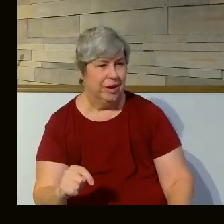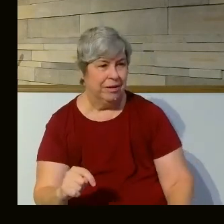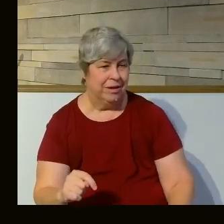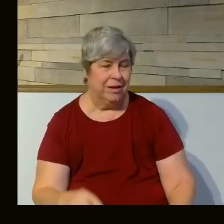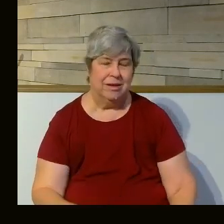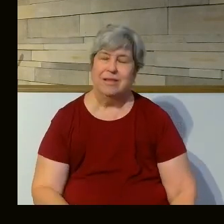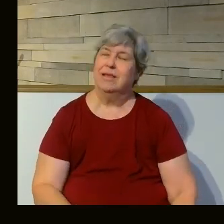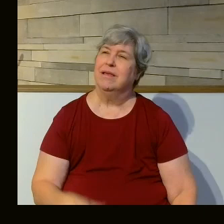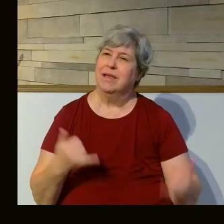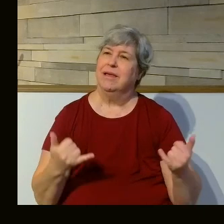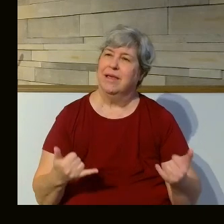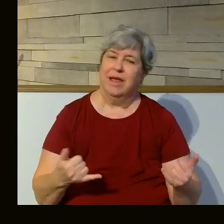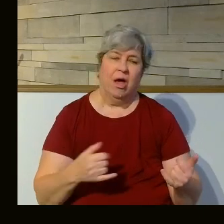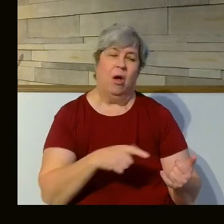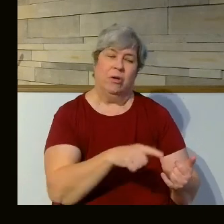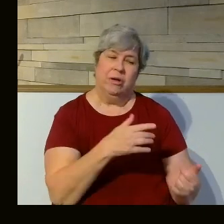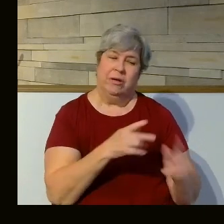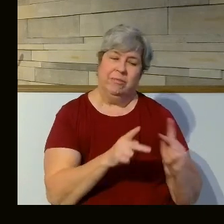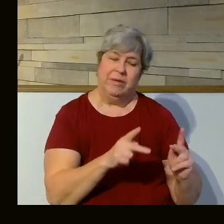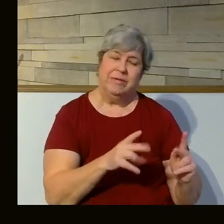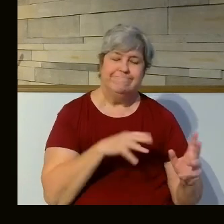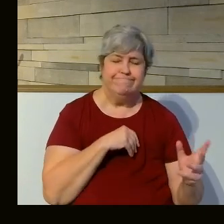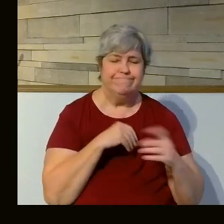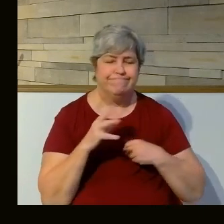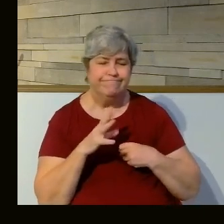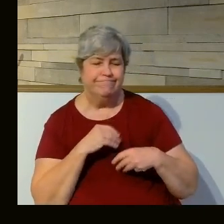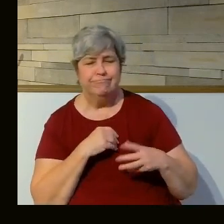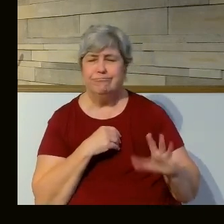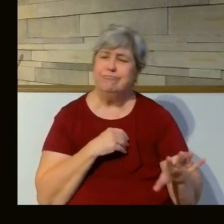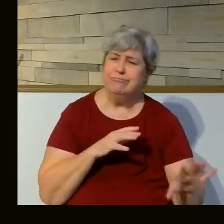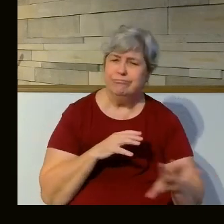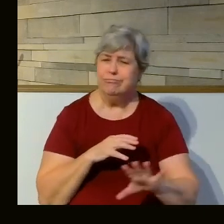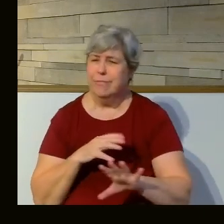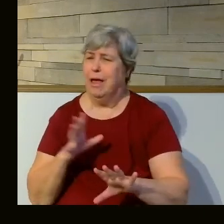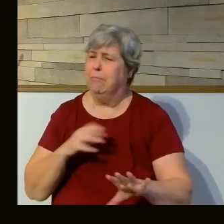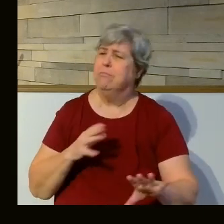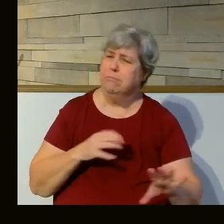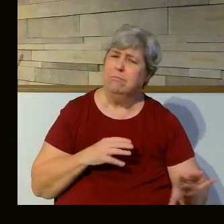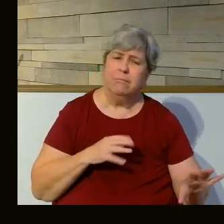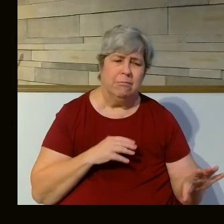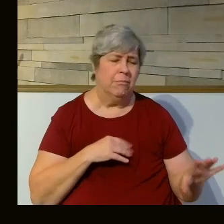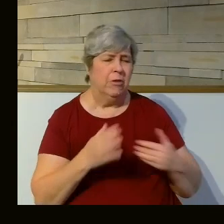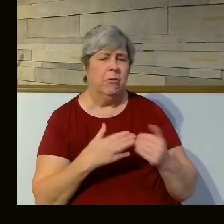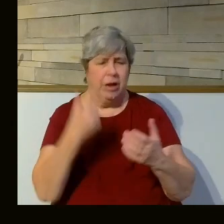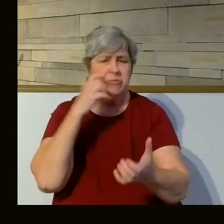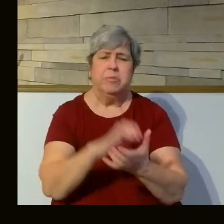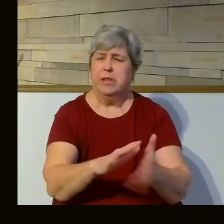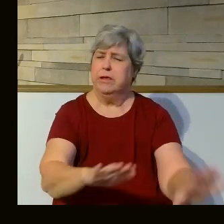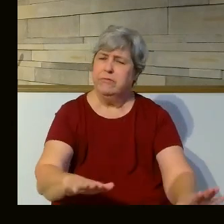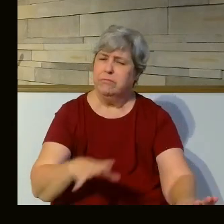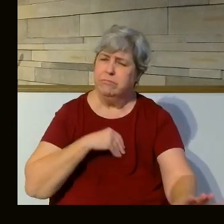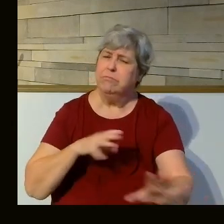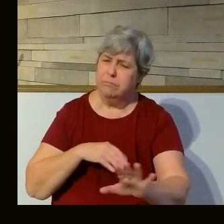What about our tolerant friends? Those who tolerate everything. Any belief is okay. We're open